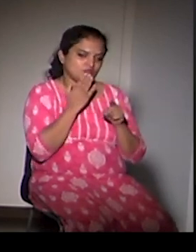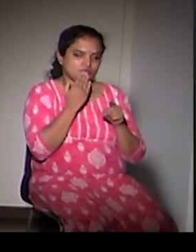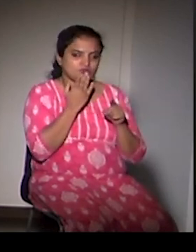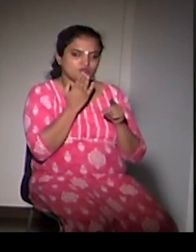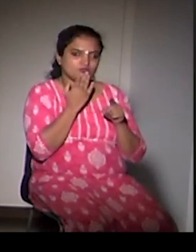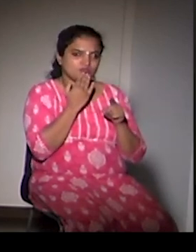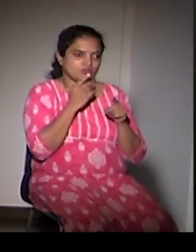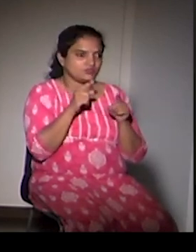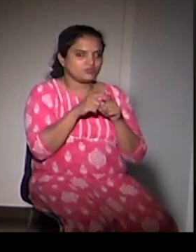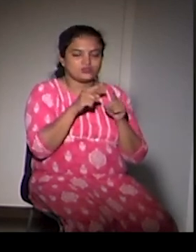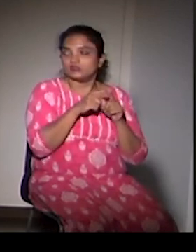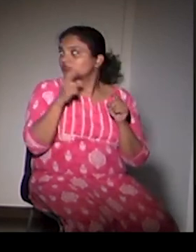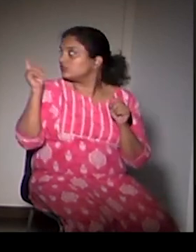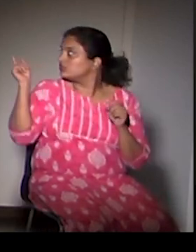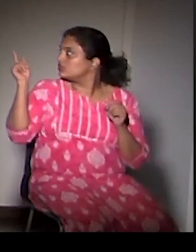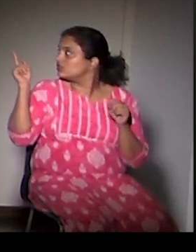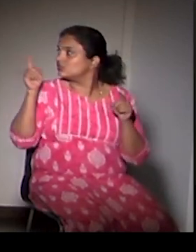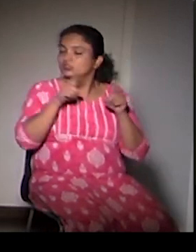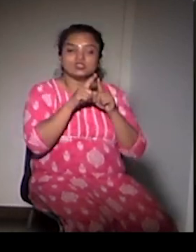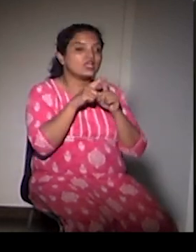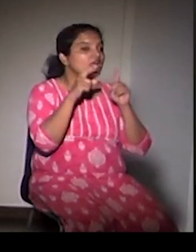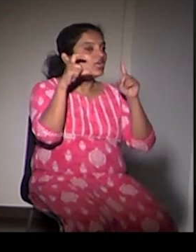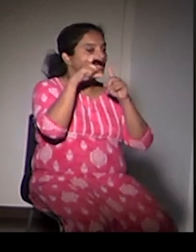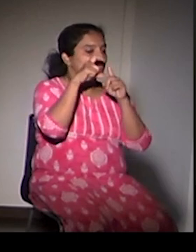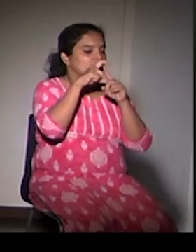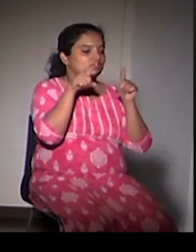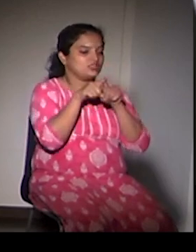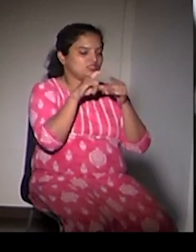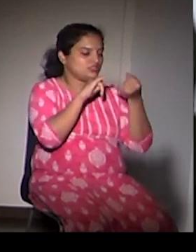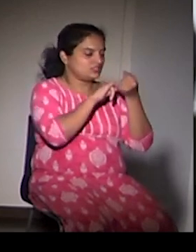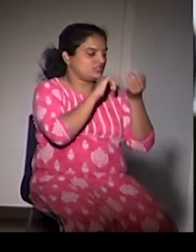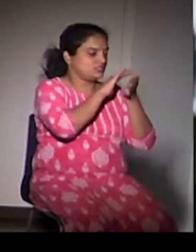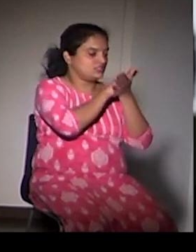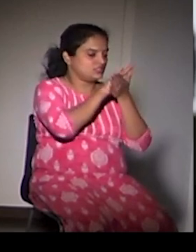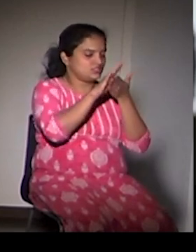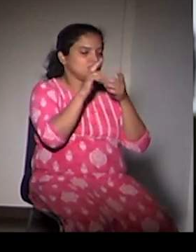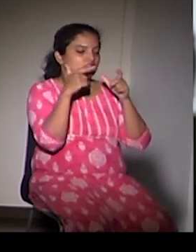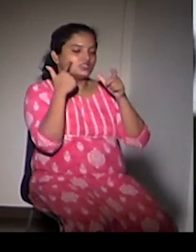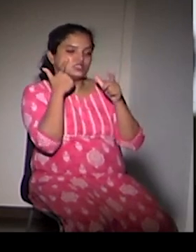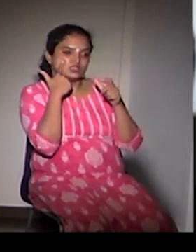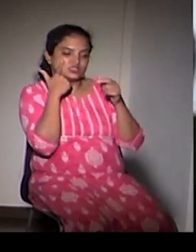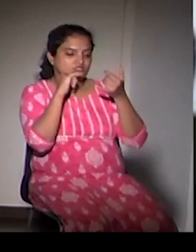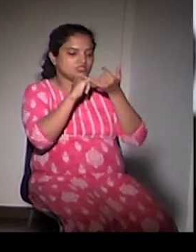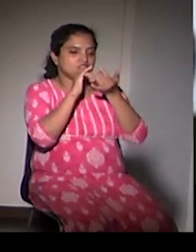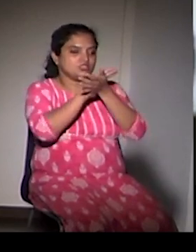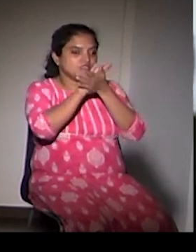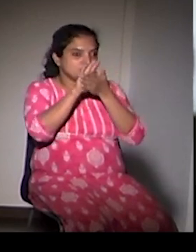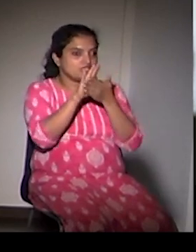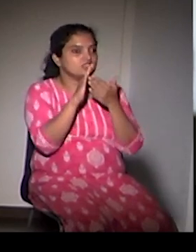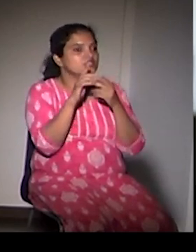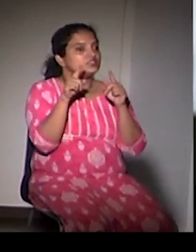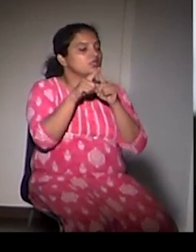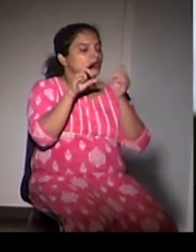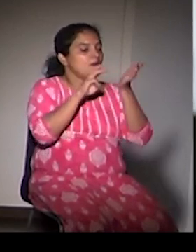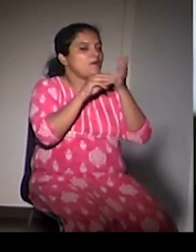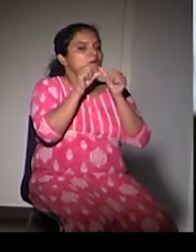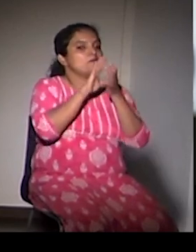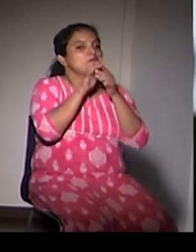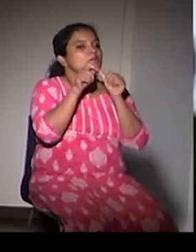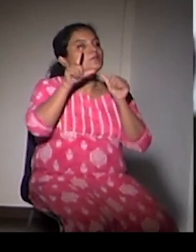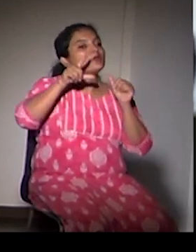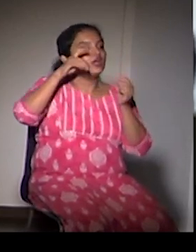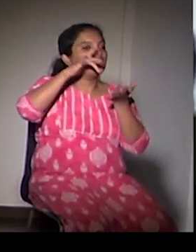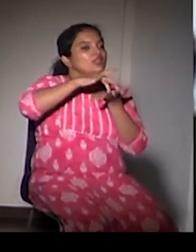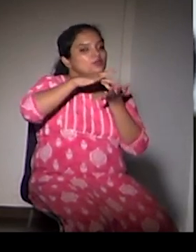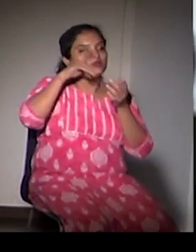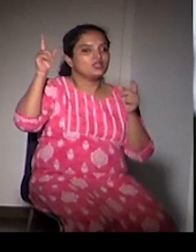This is the Shish Gumbad in Delhi, about 1490 in date. And there's a little bit of turquoise